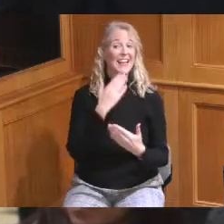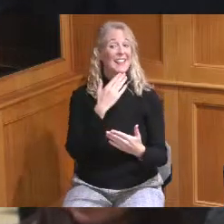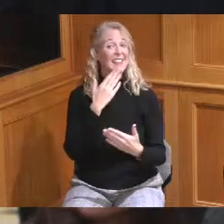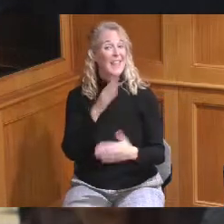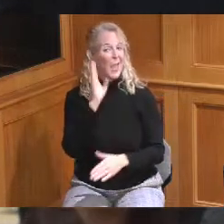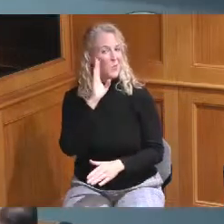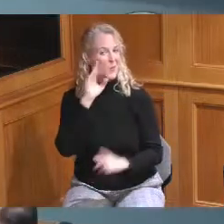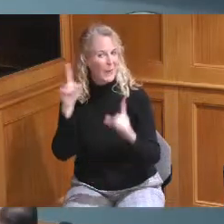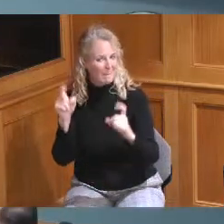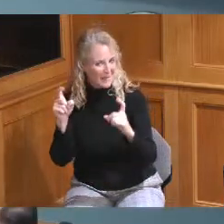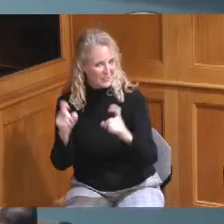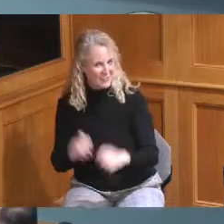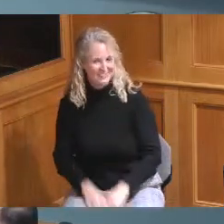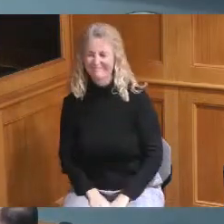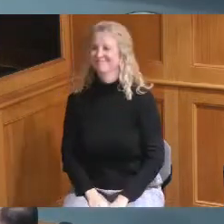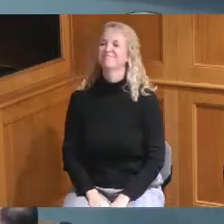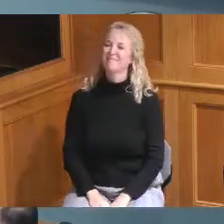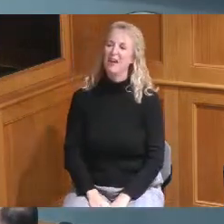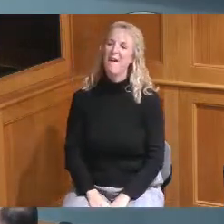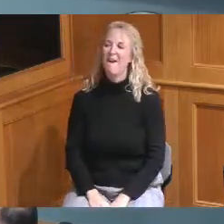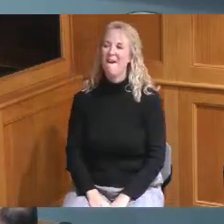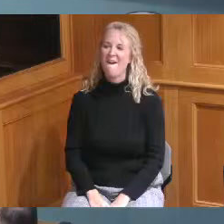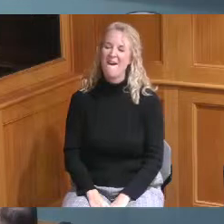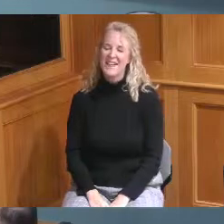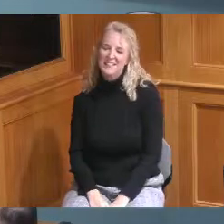come around and take a photo. Okay.